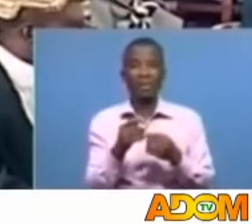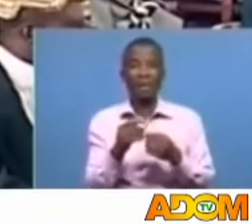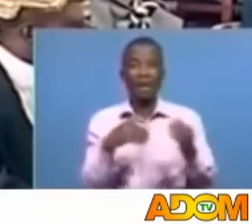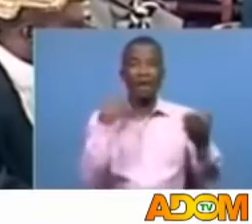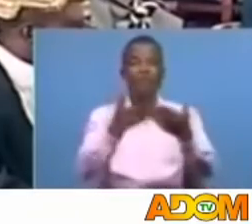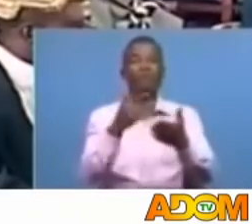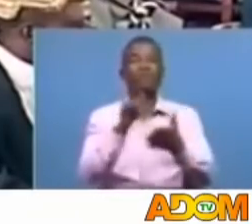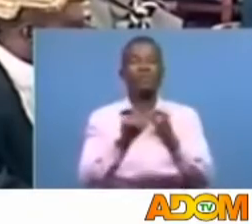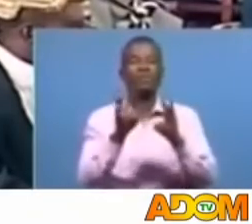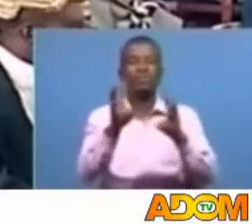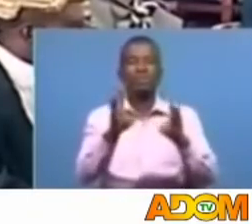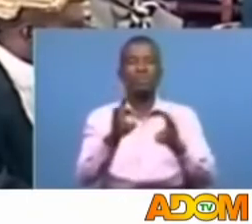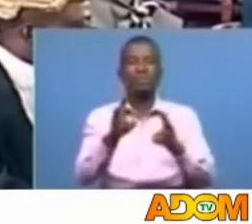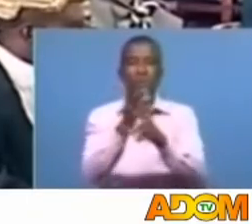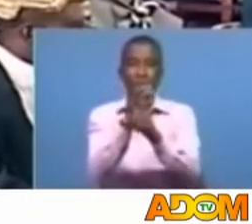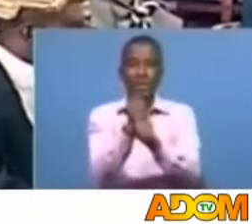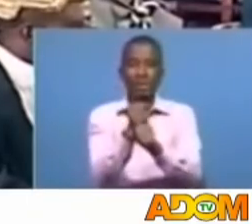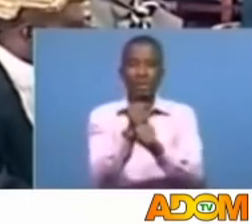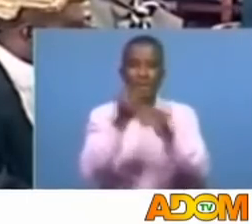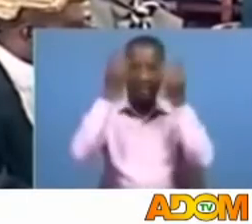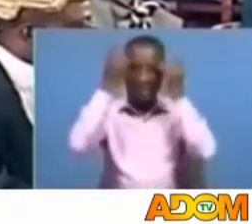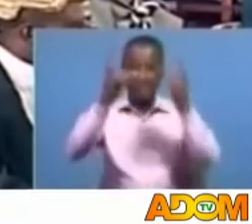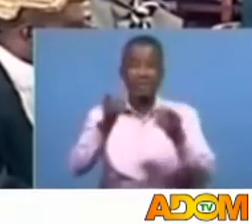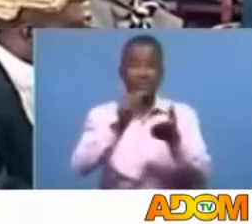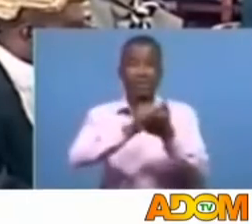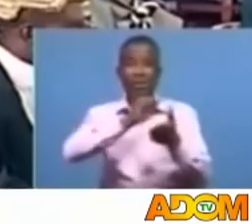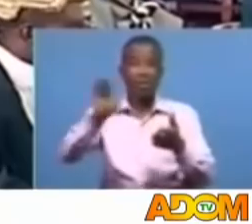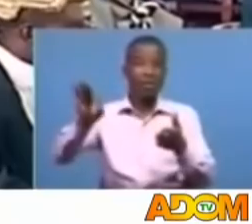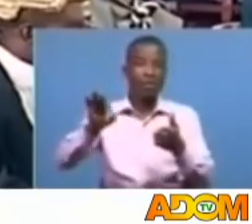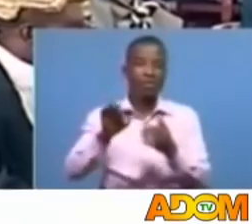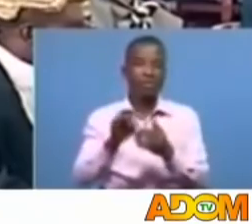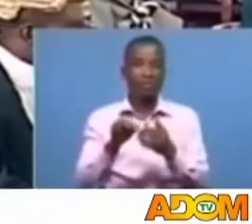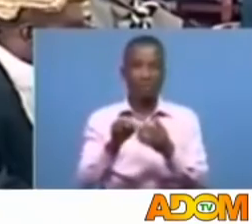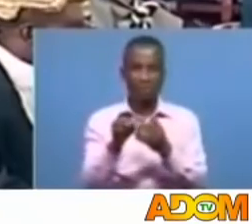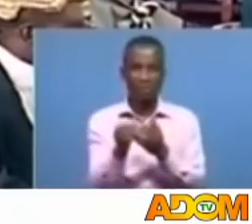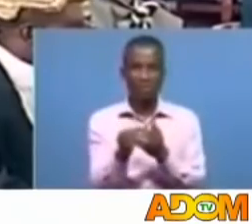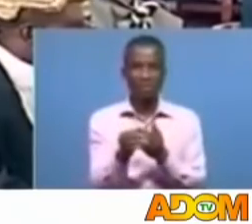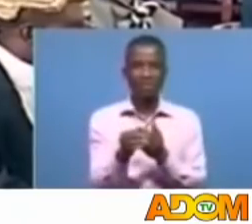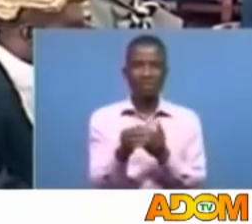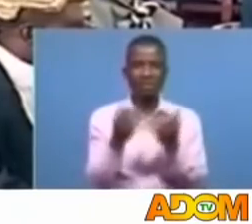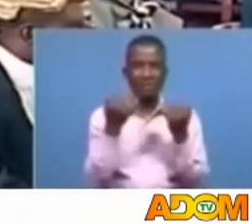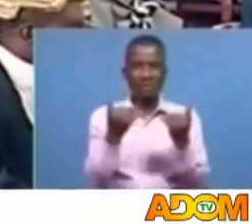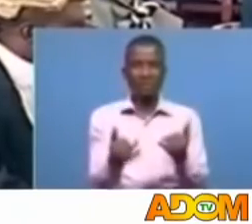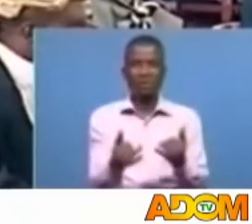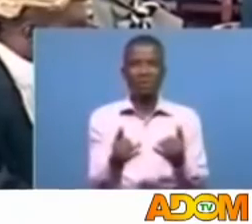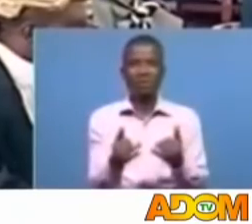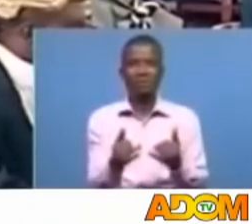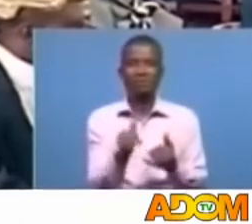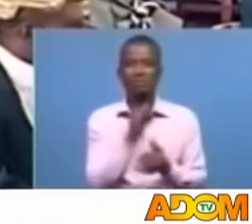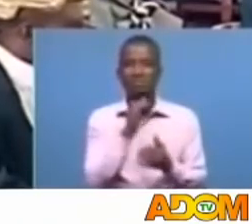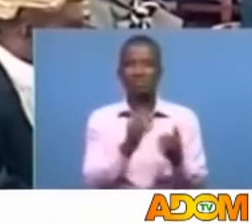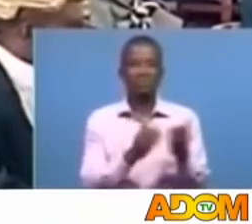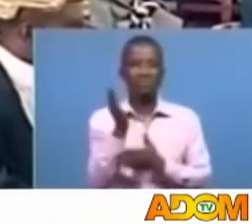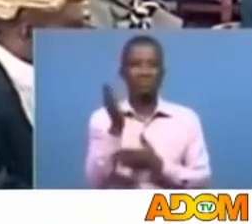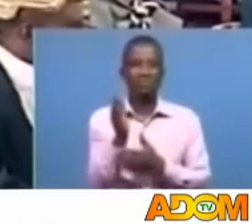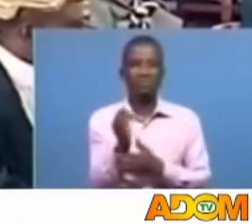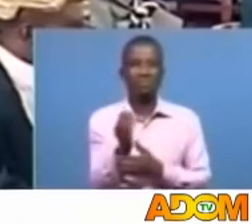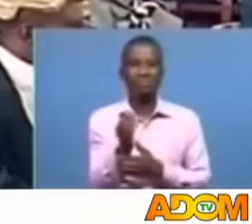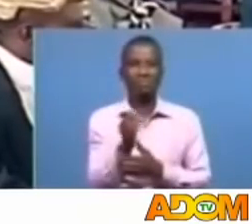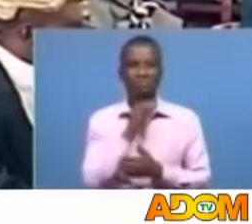short, the decision to throw him out of the house and foist a residential plot on him is irrational